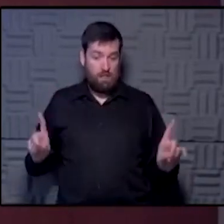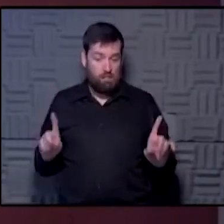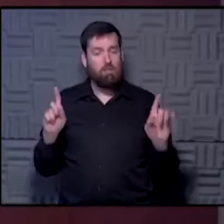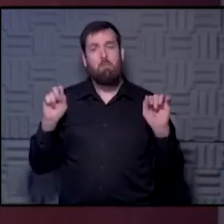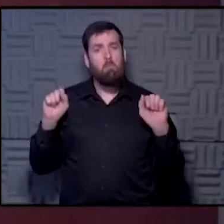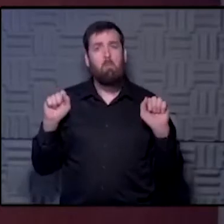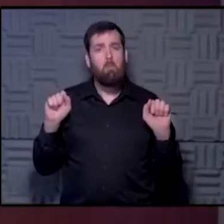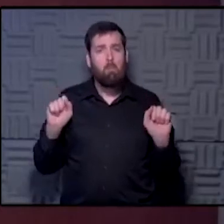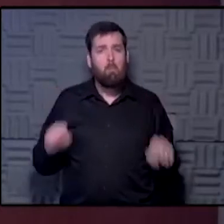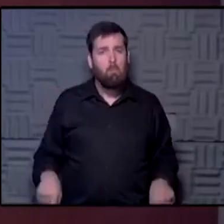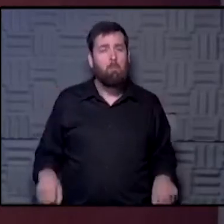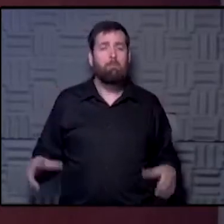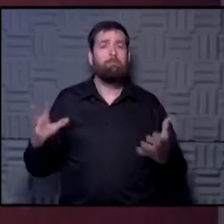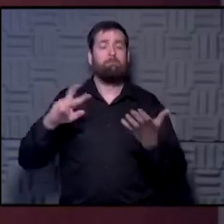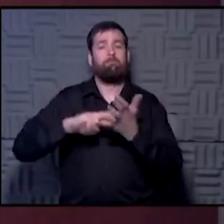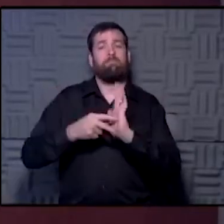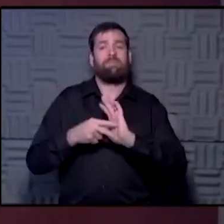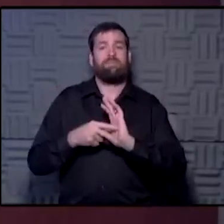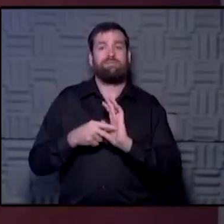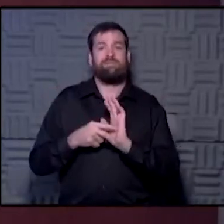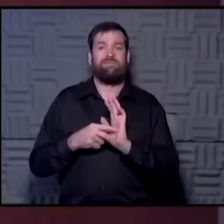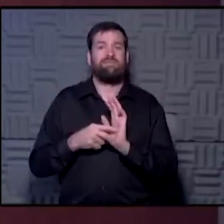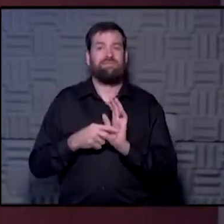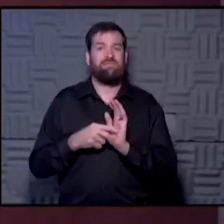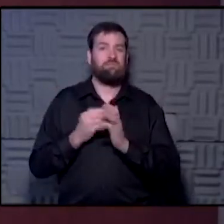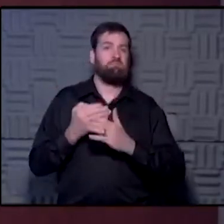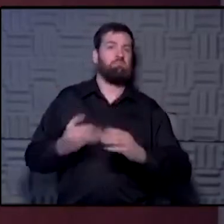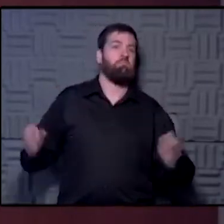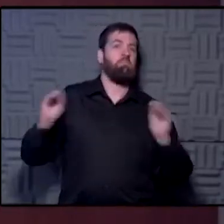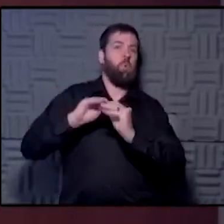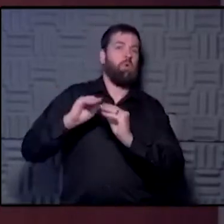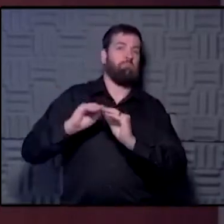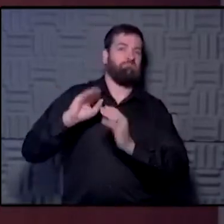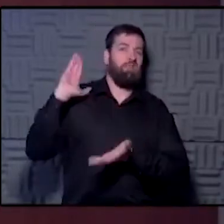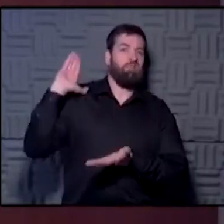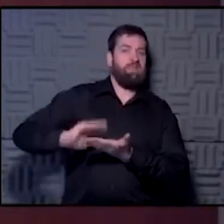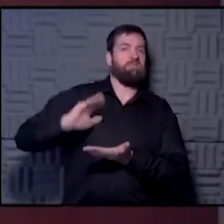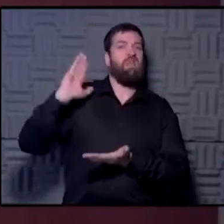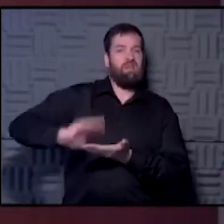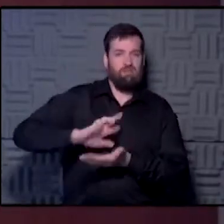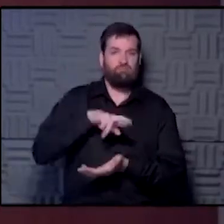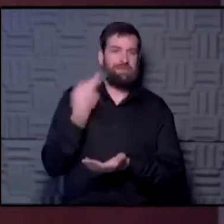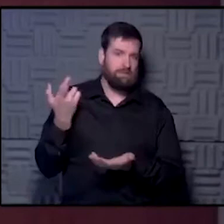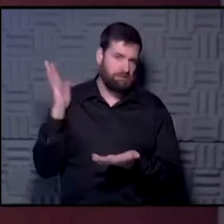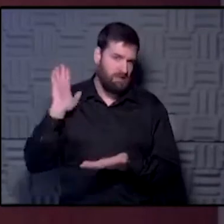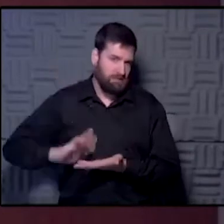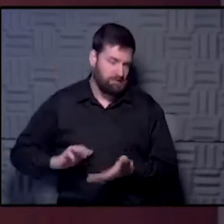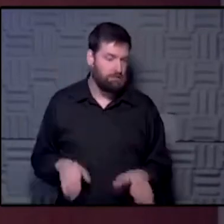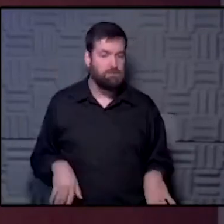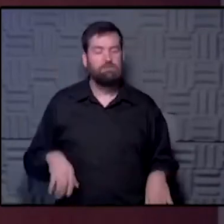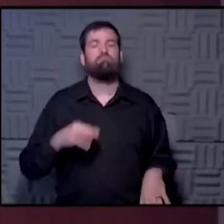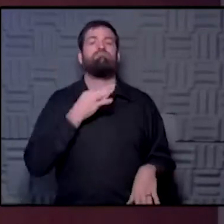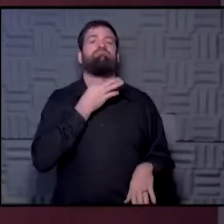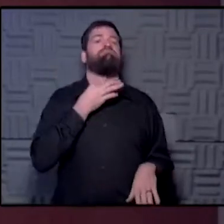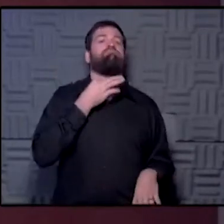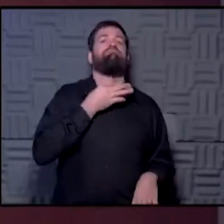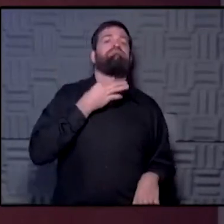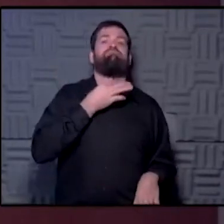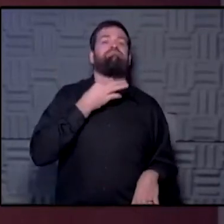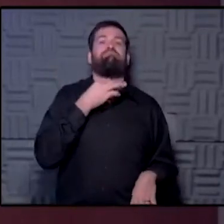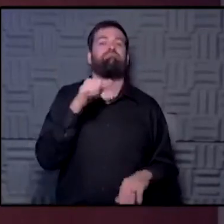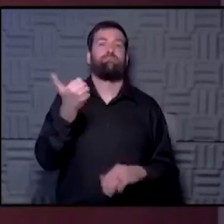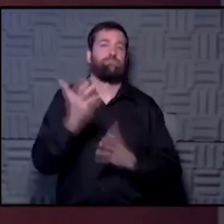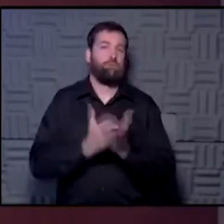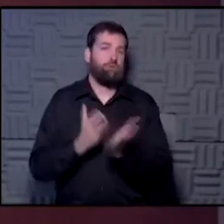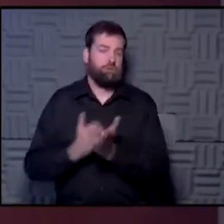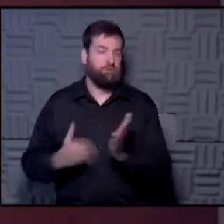that increases your likelihood of not getting COVID-19. I would be curious as to some of the other